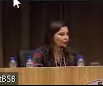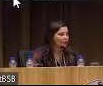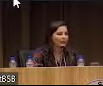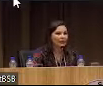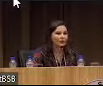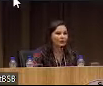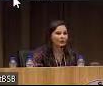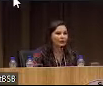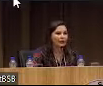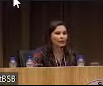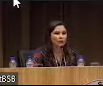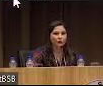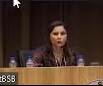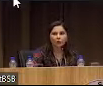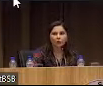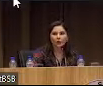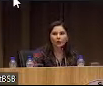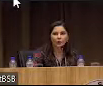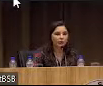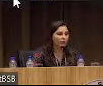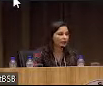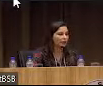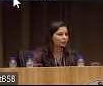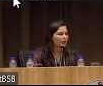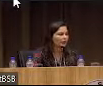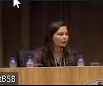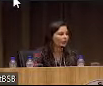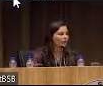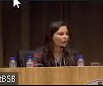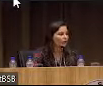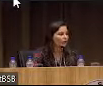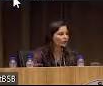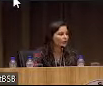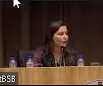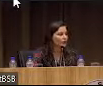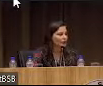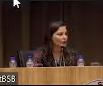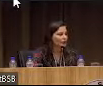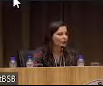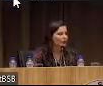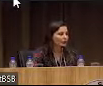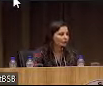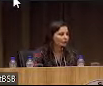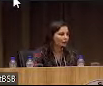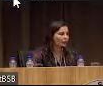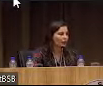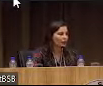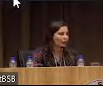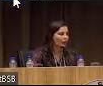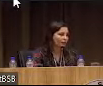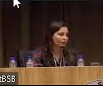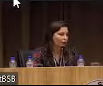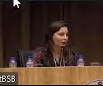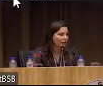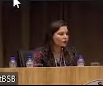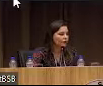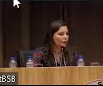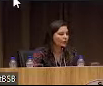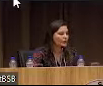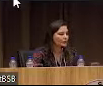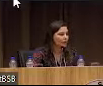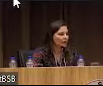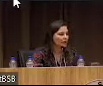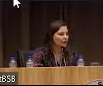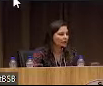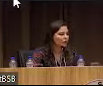pediatric patients. We had some hospitalizations for adults. We also have some data from that, but the